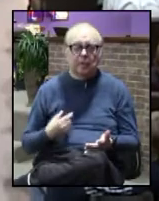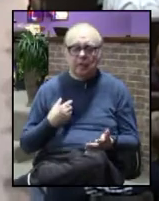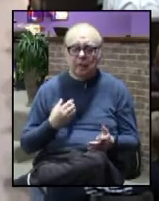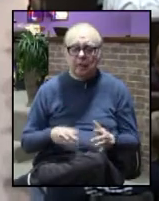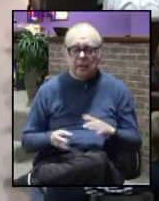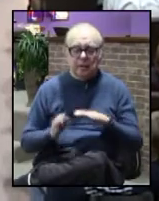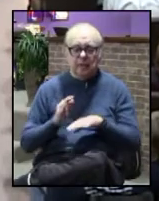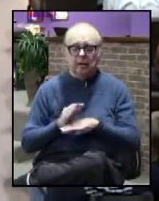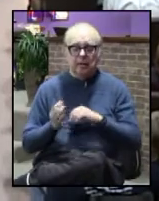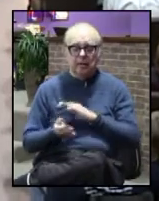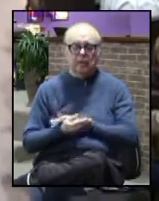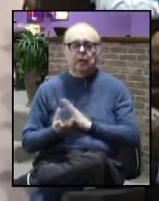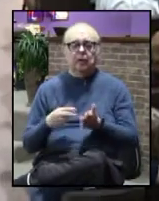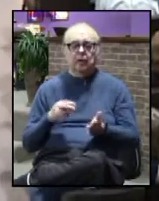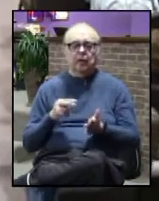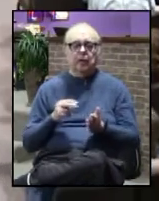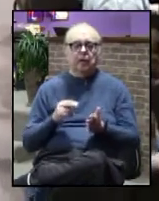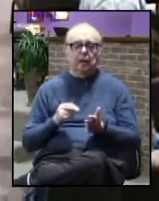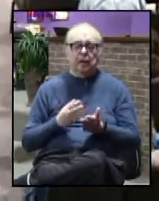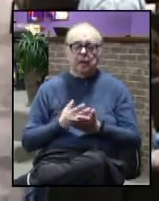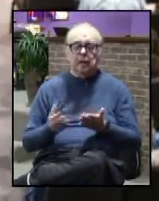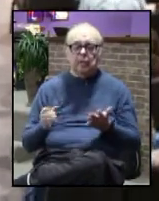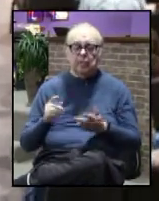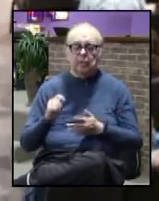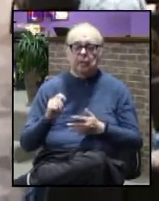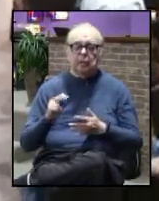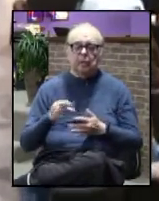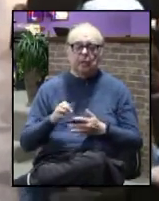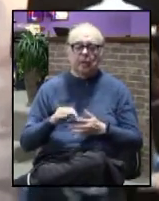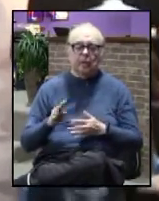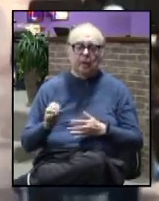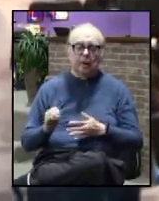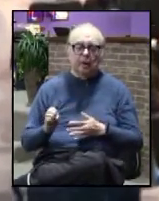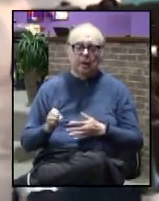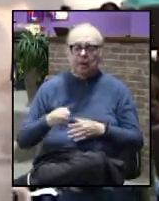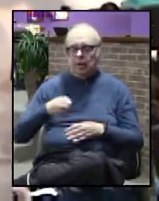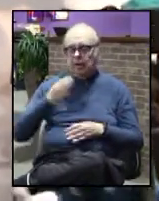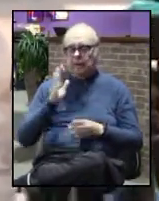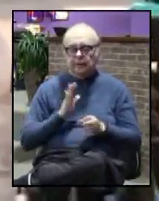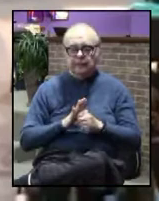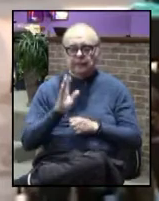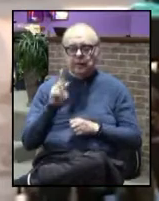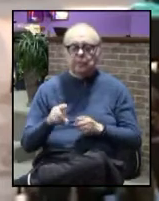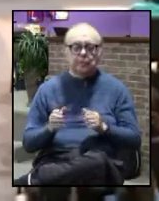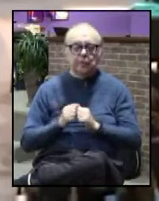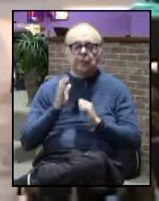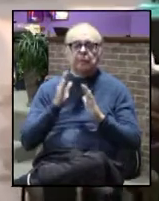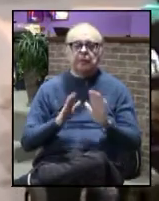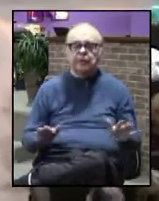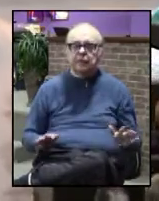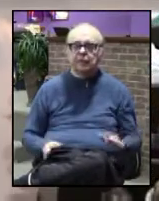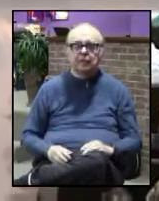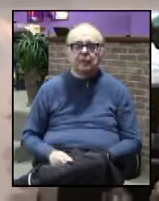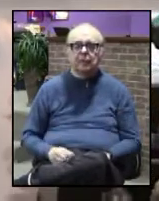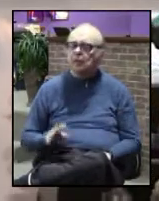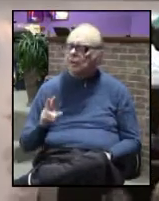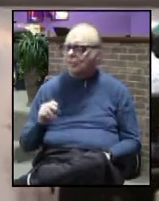do in the morning is we gather our little thimbles and we say, God, fill this up today with your blessings for me.